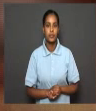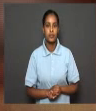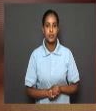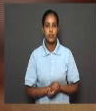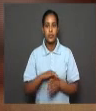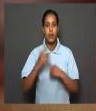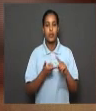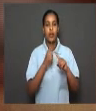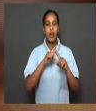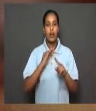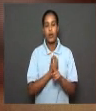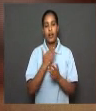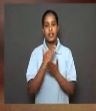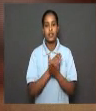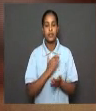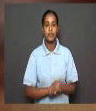Let's get back to our lesson.